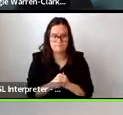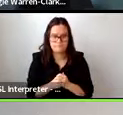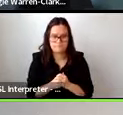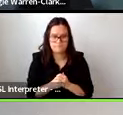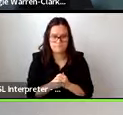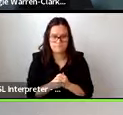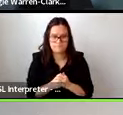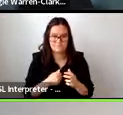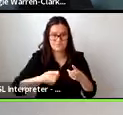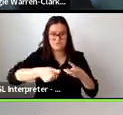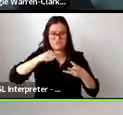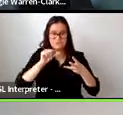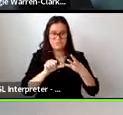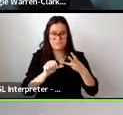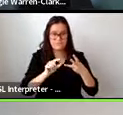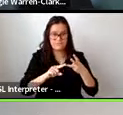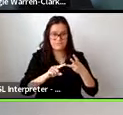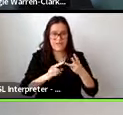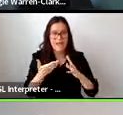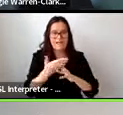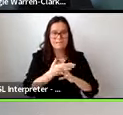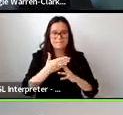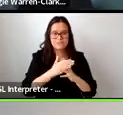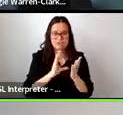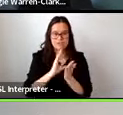Then came the Accessibility Charter,